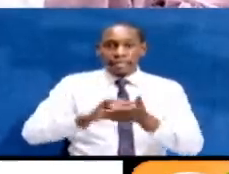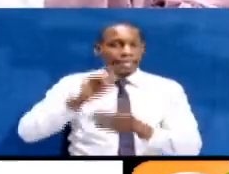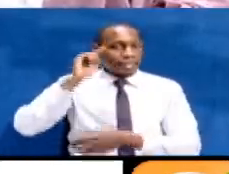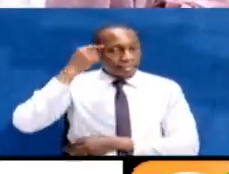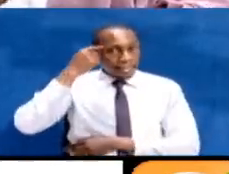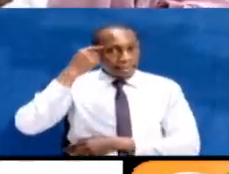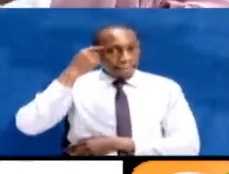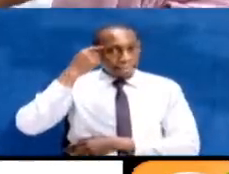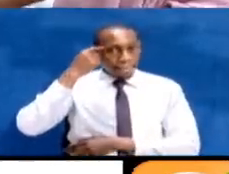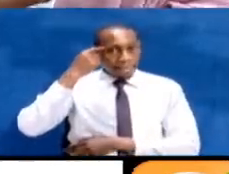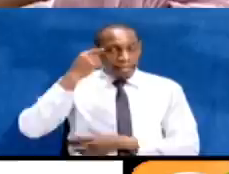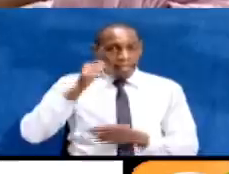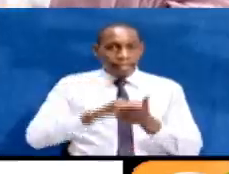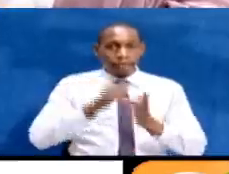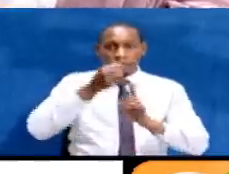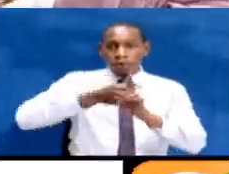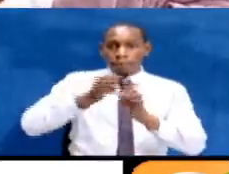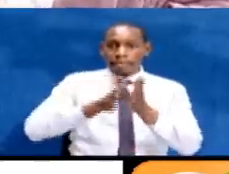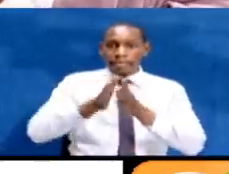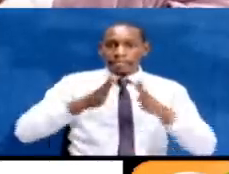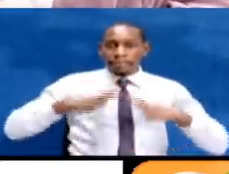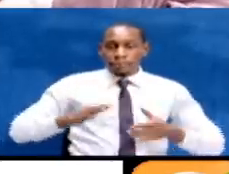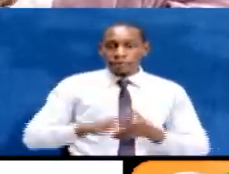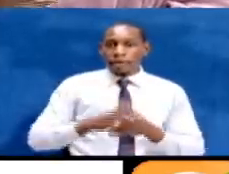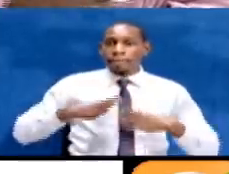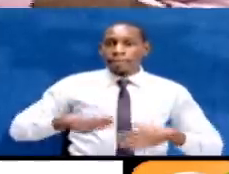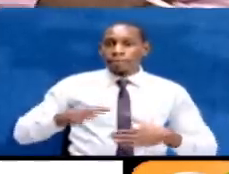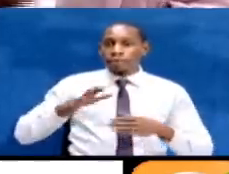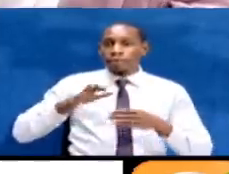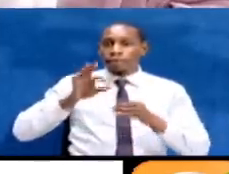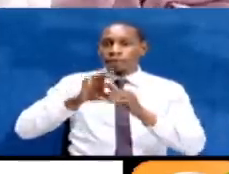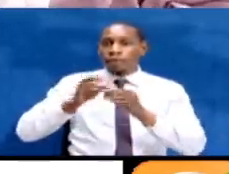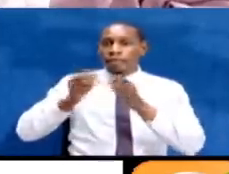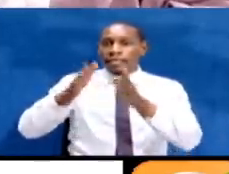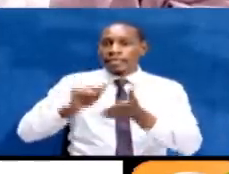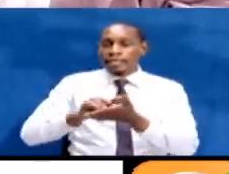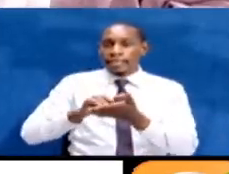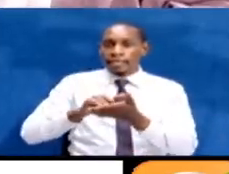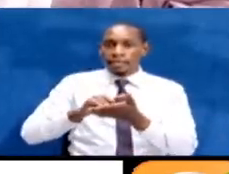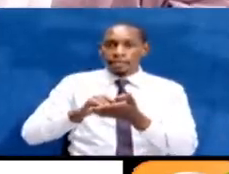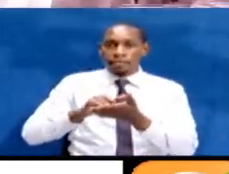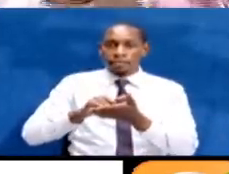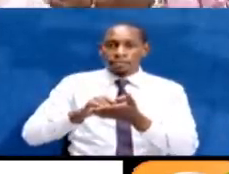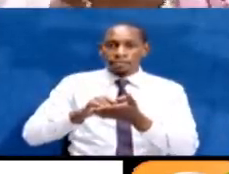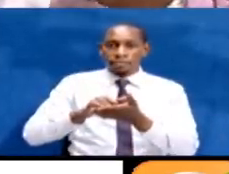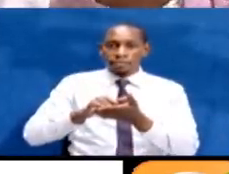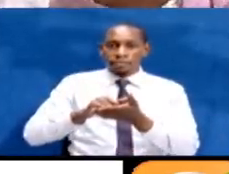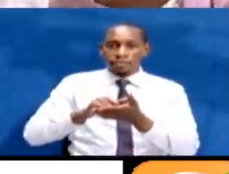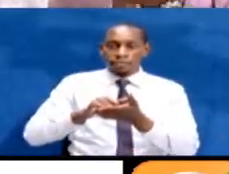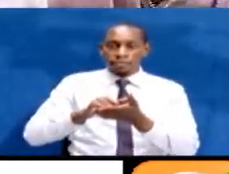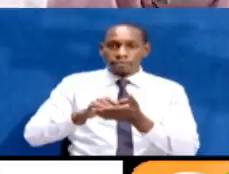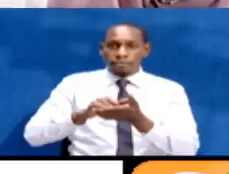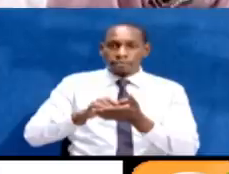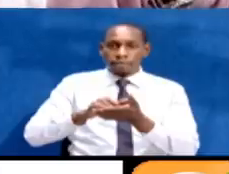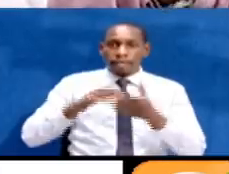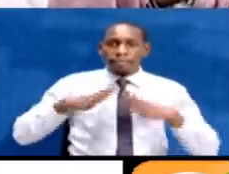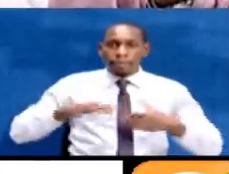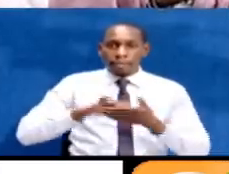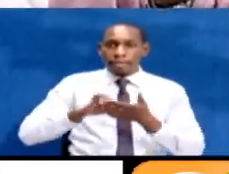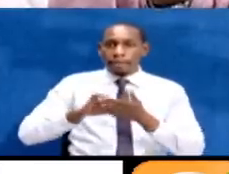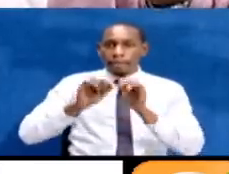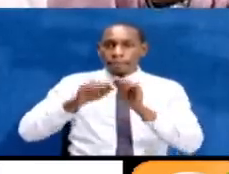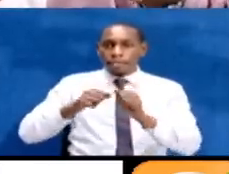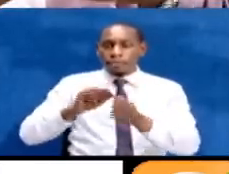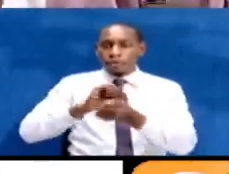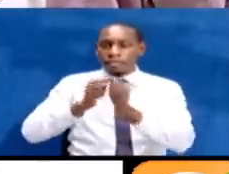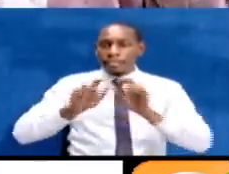think are out for their interests. We've had people voting leaders who are not even running on who they feel are people who can make a